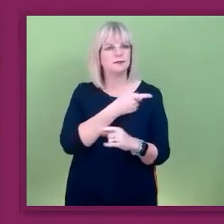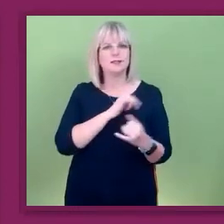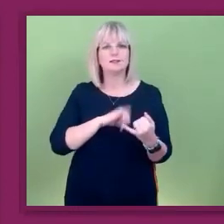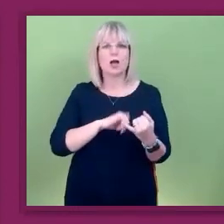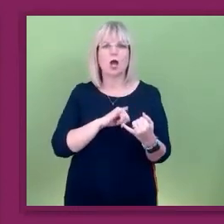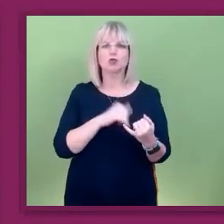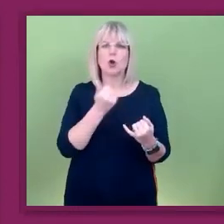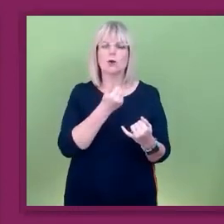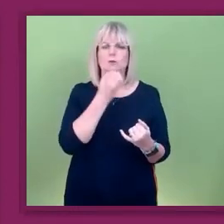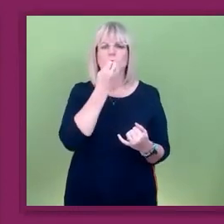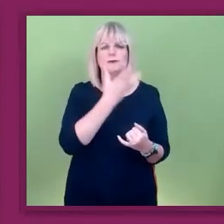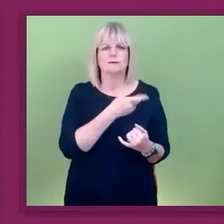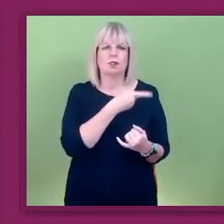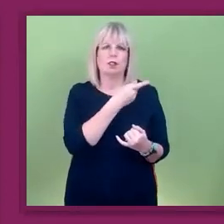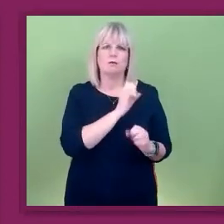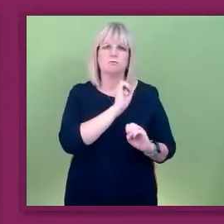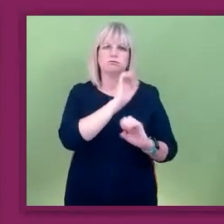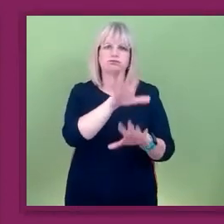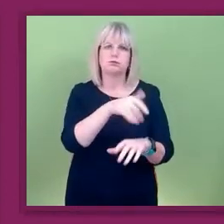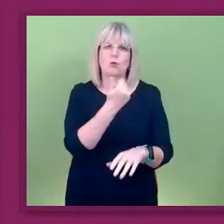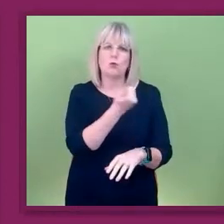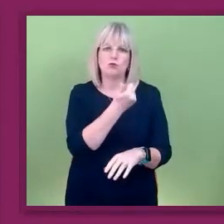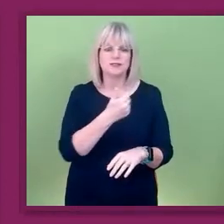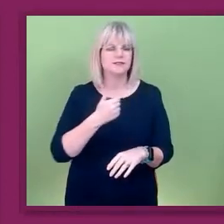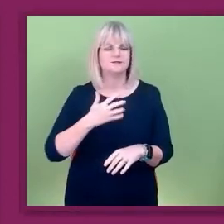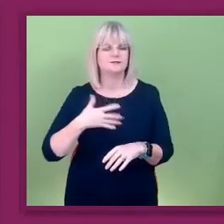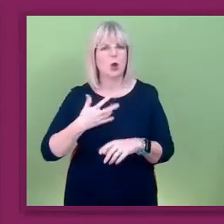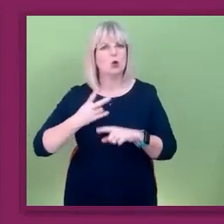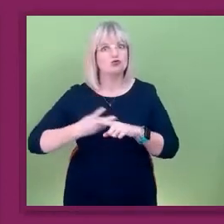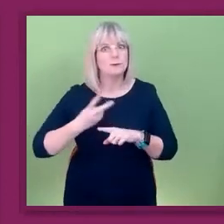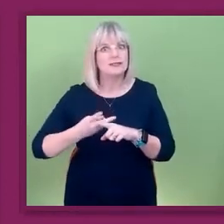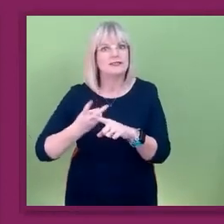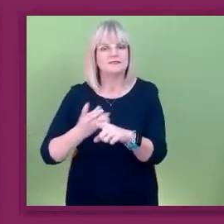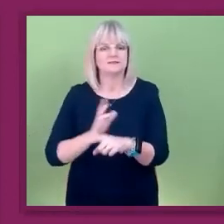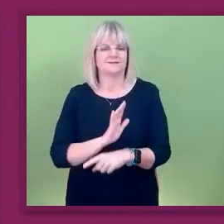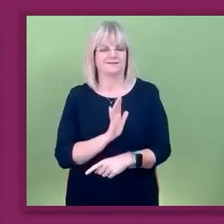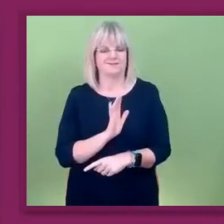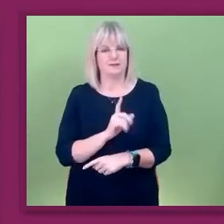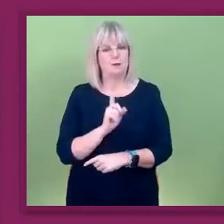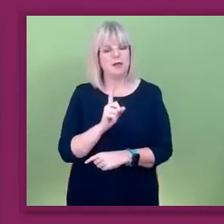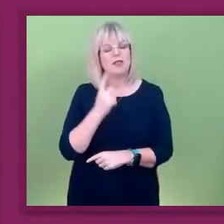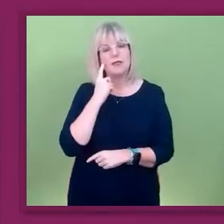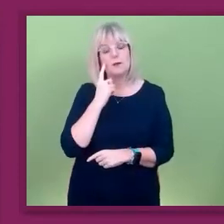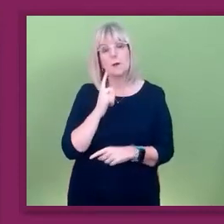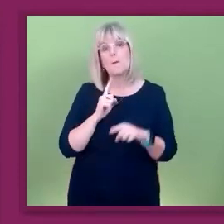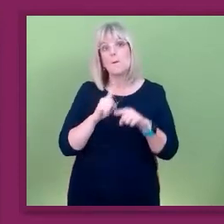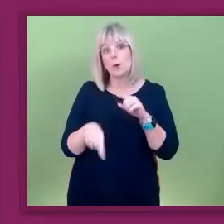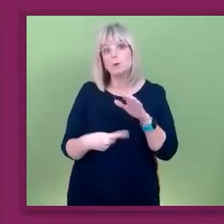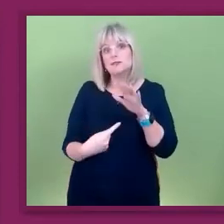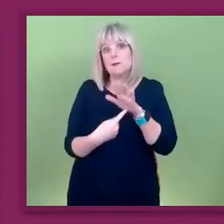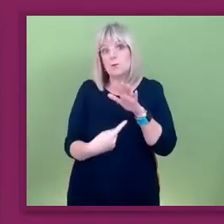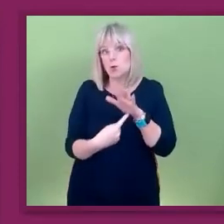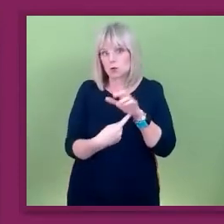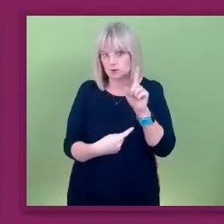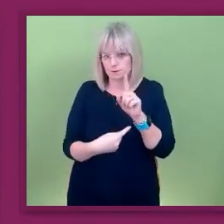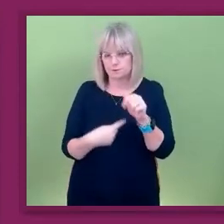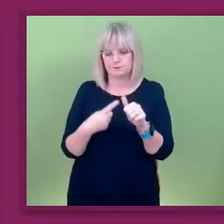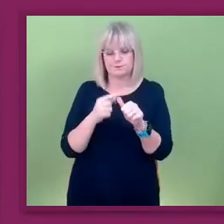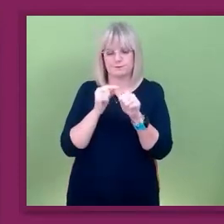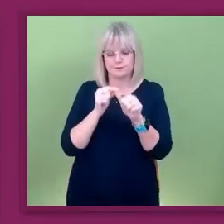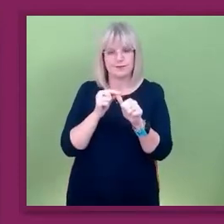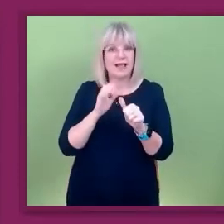beautifully said, but I definitely think one of the most important ones is listening.